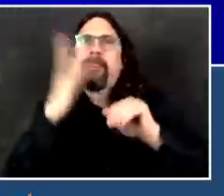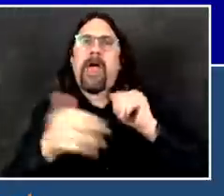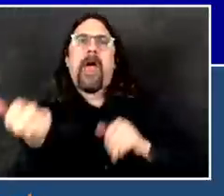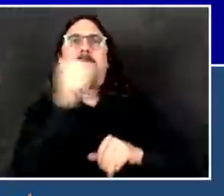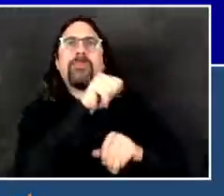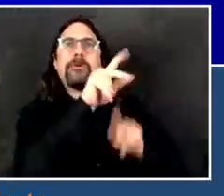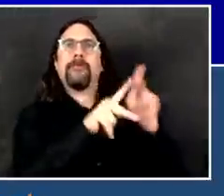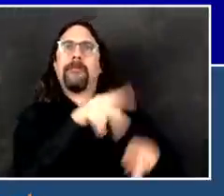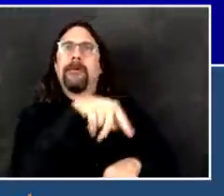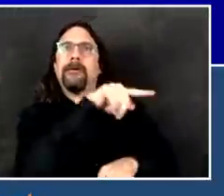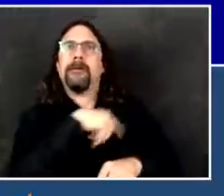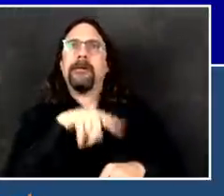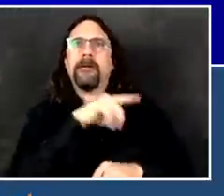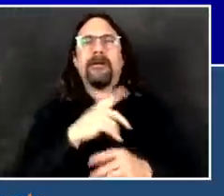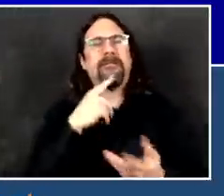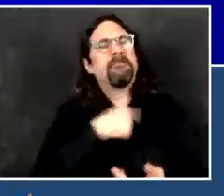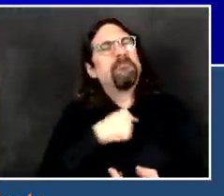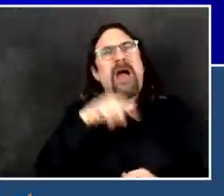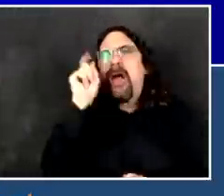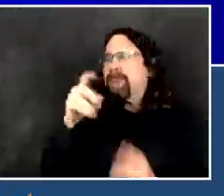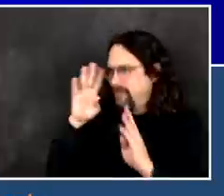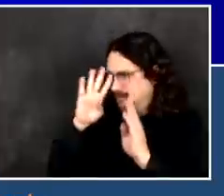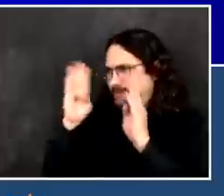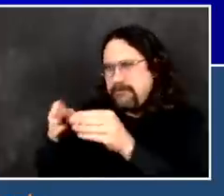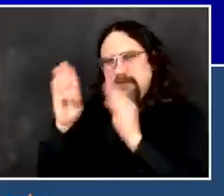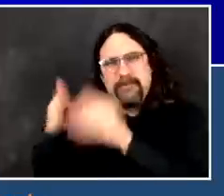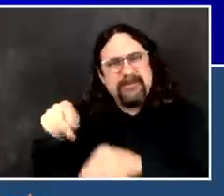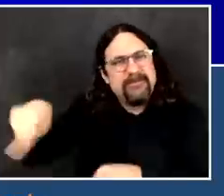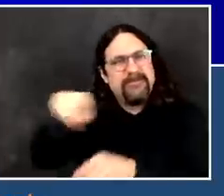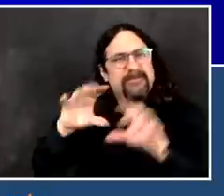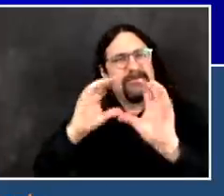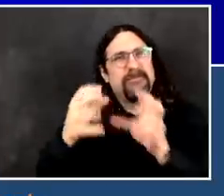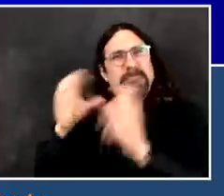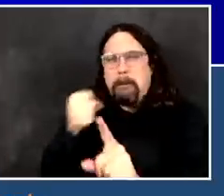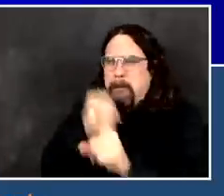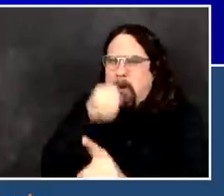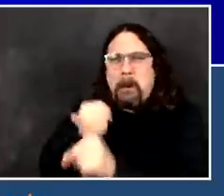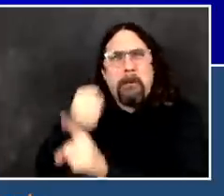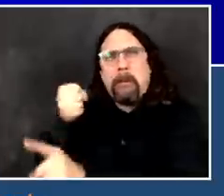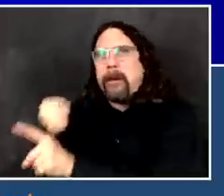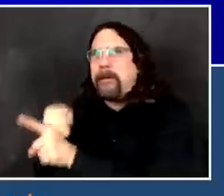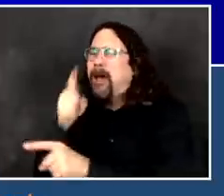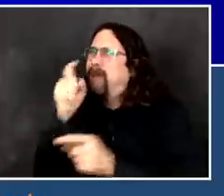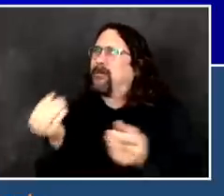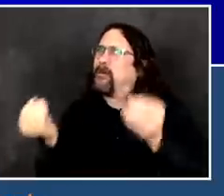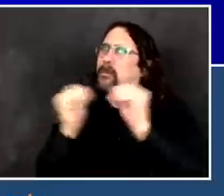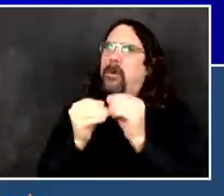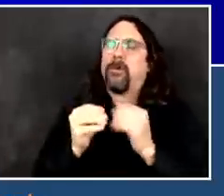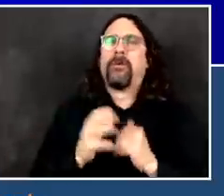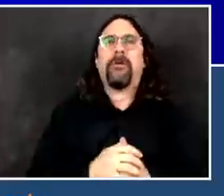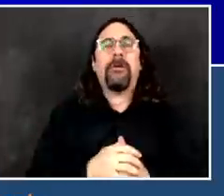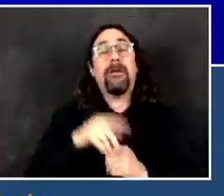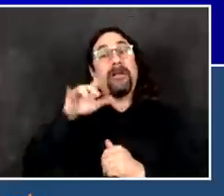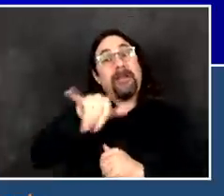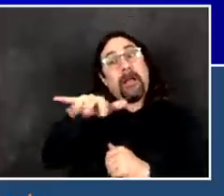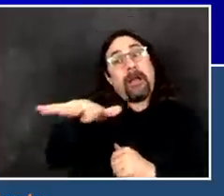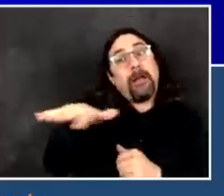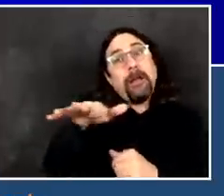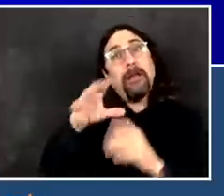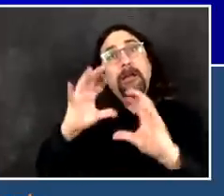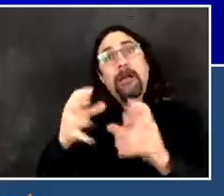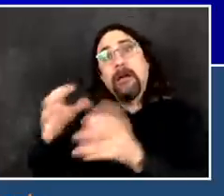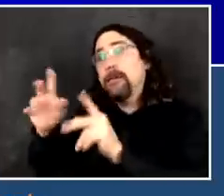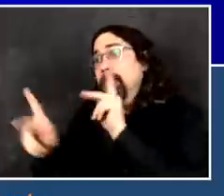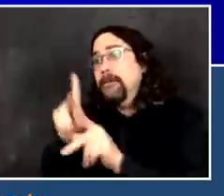it also will take more and more testing at the grassroots level. Yesterday, we, as of yesterday, had five